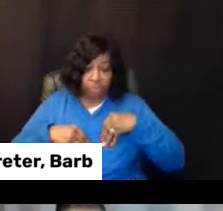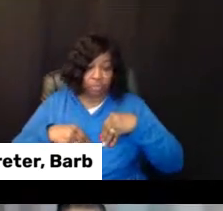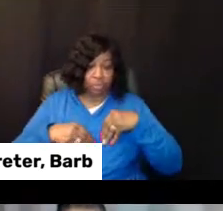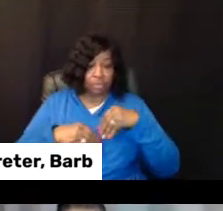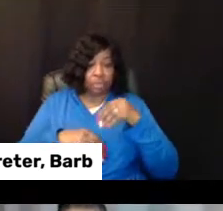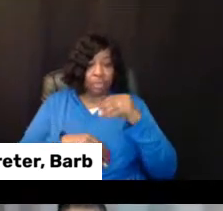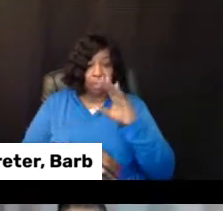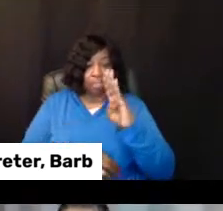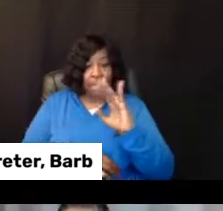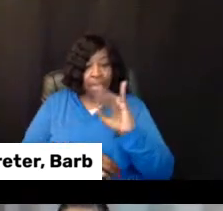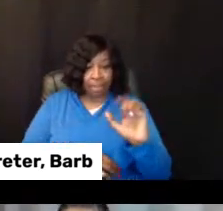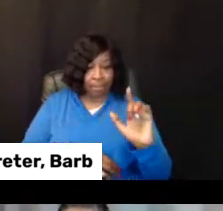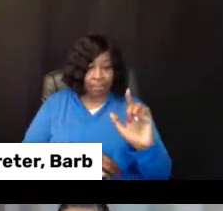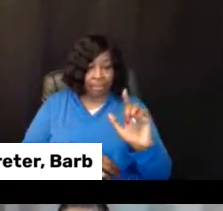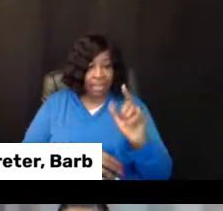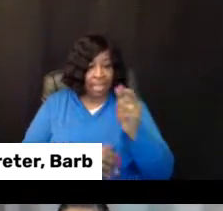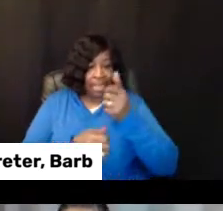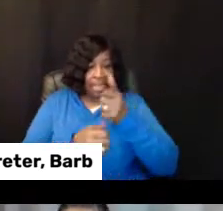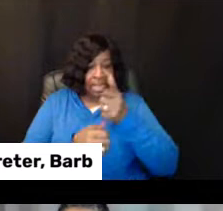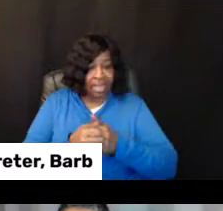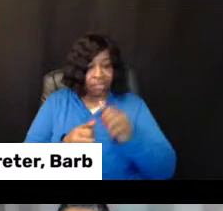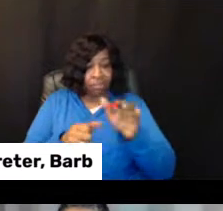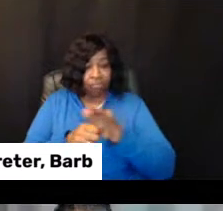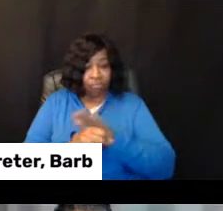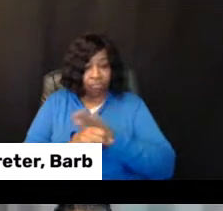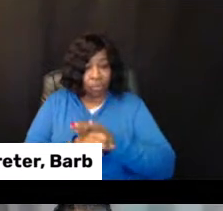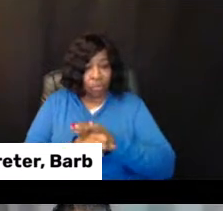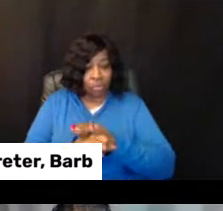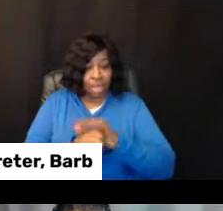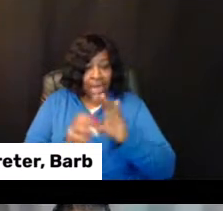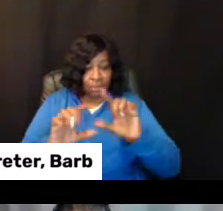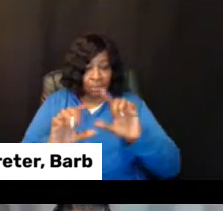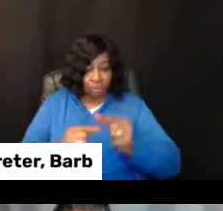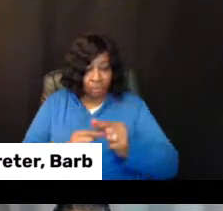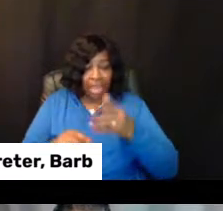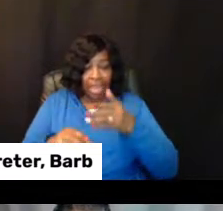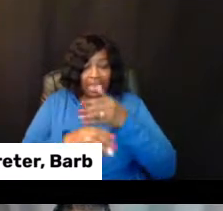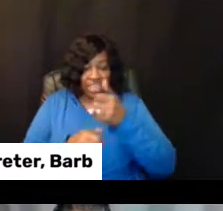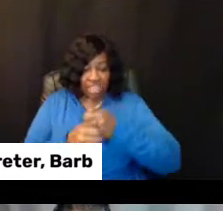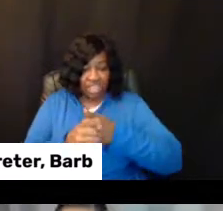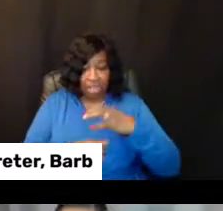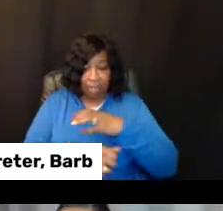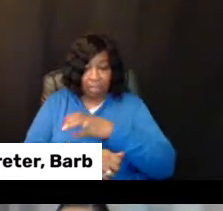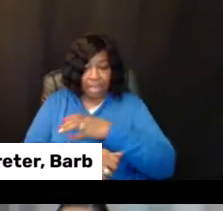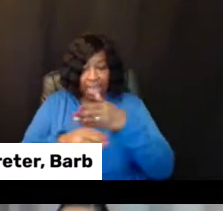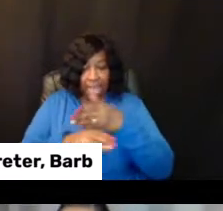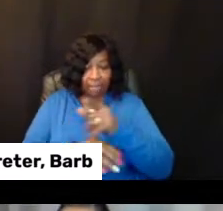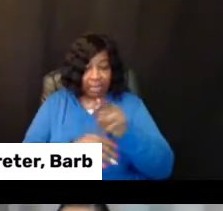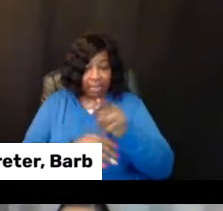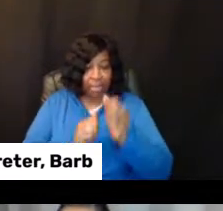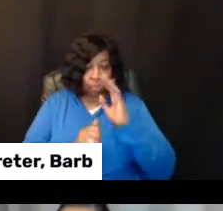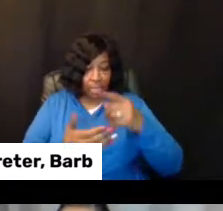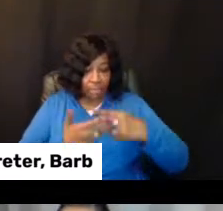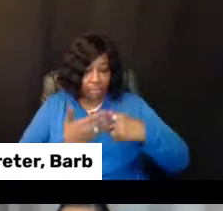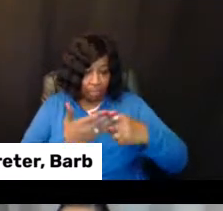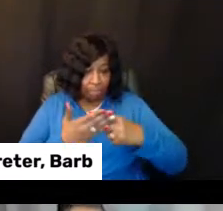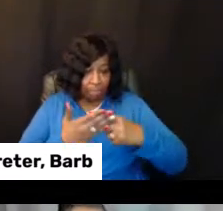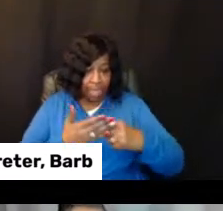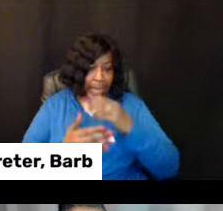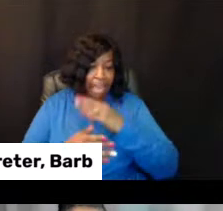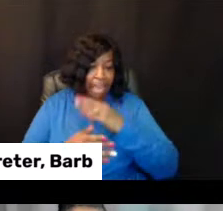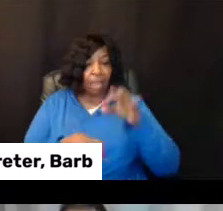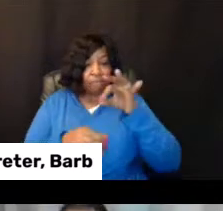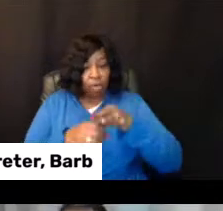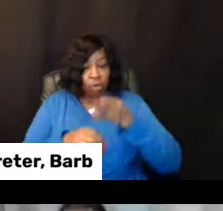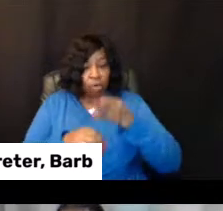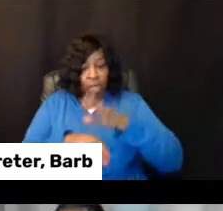bill. Each full chamber, after it passes each committee, will debate, amend, and vote on